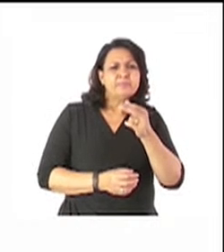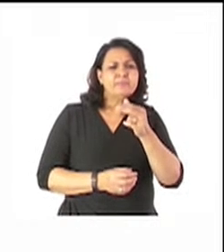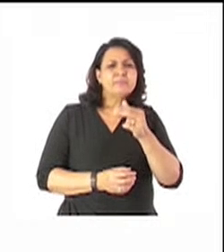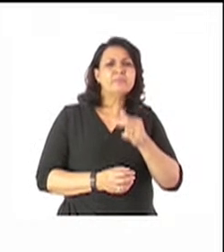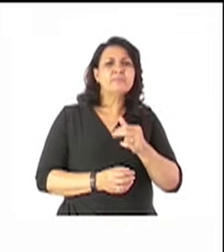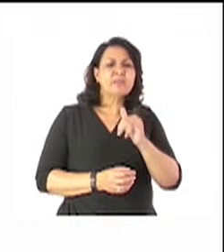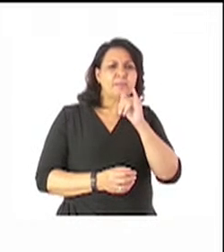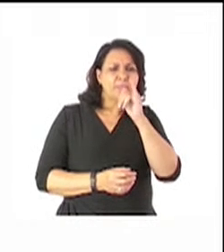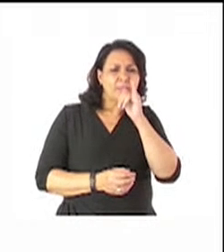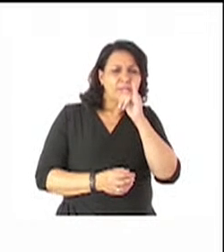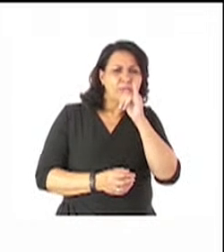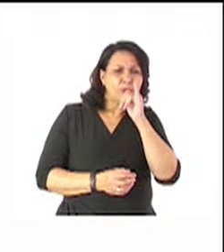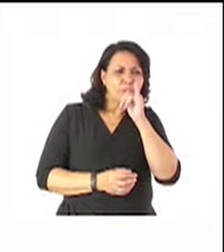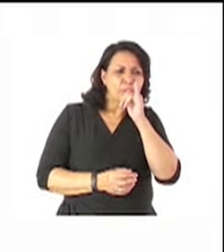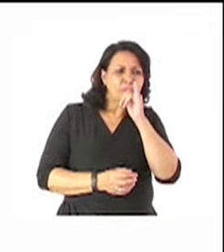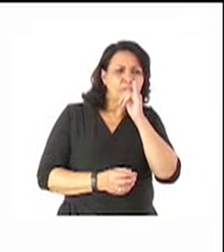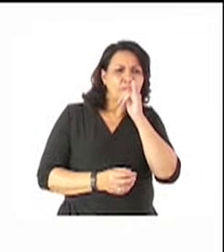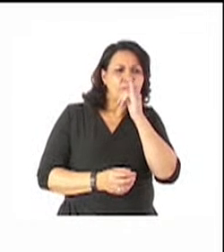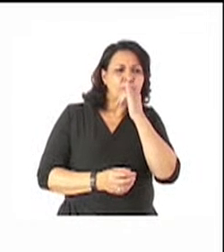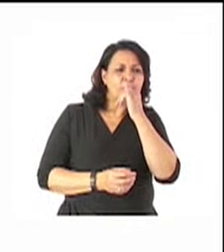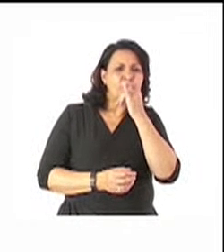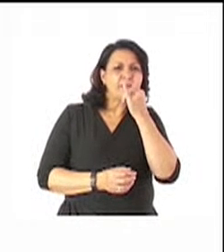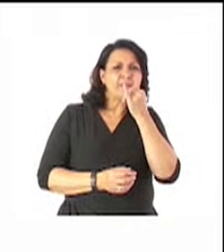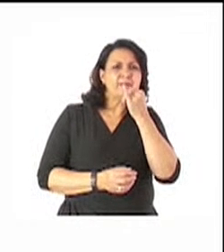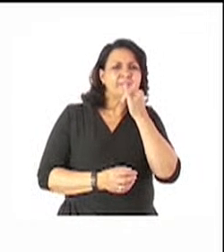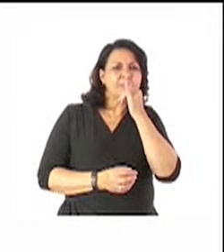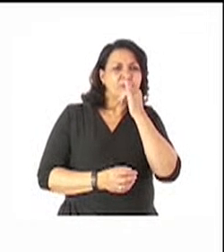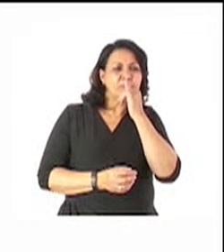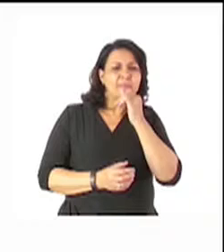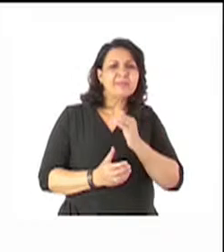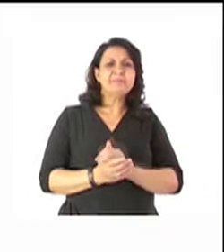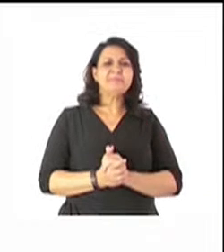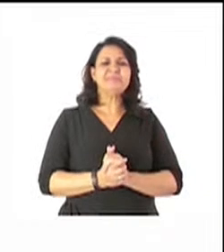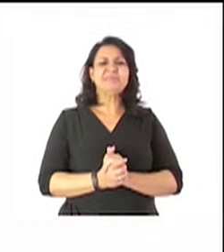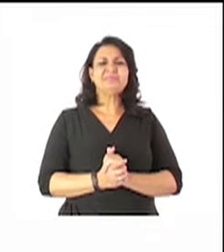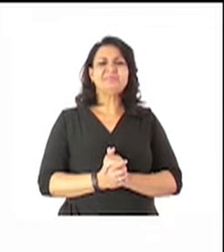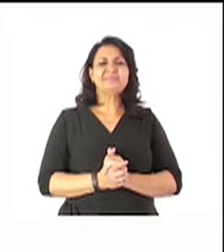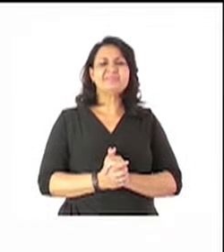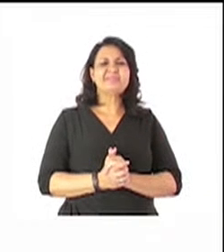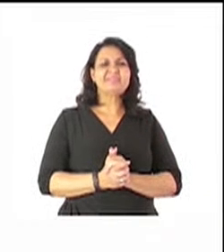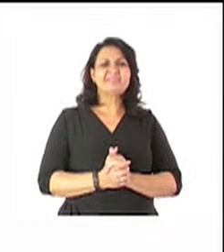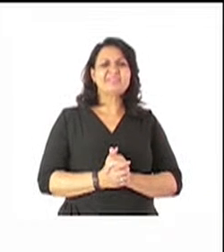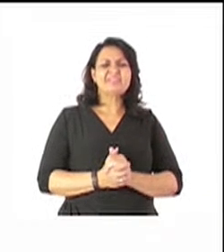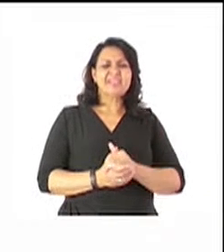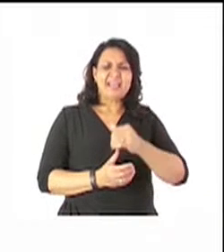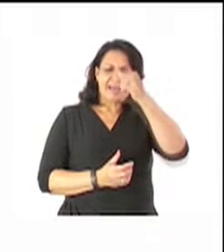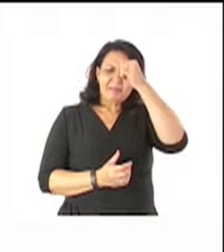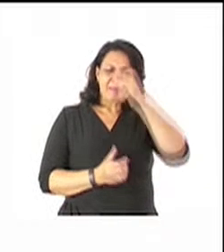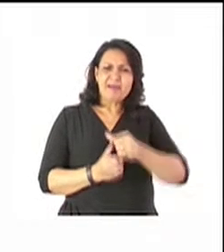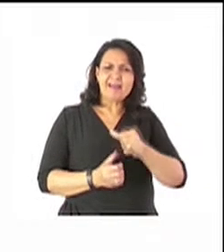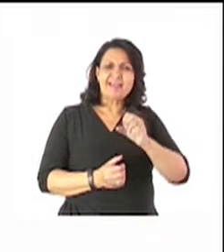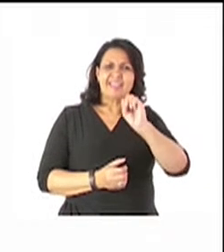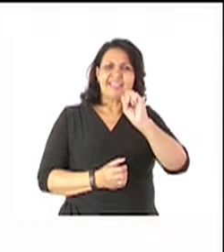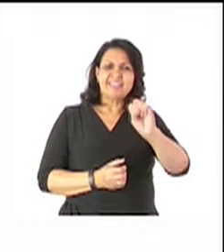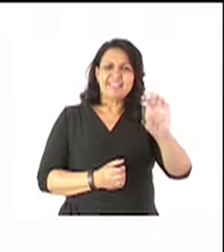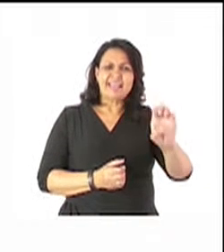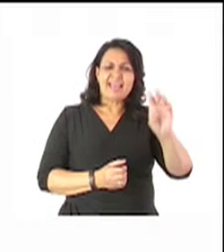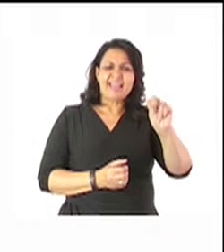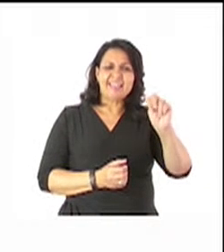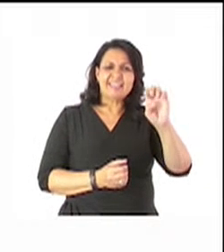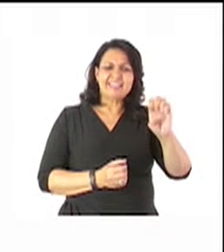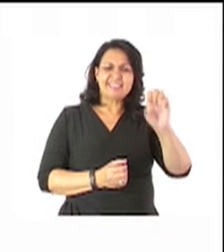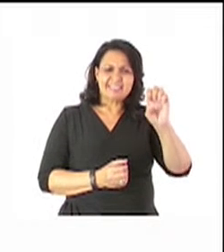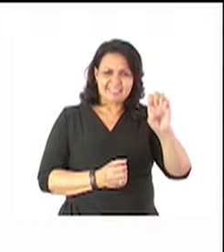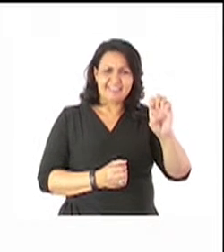pipe. Wow, that brings us back to our 5 senses. What sense are you going to use